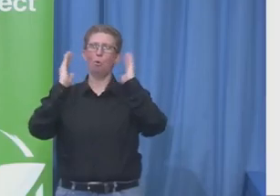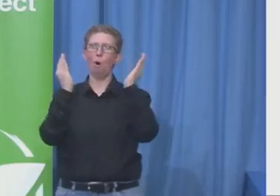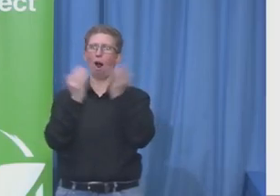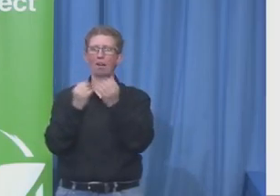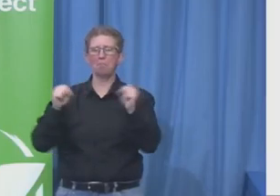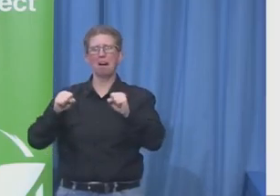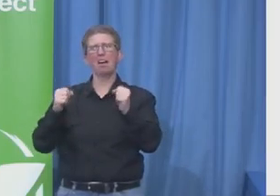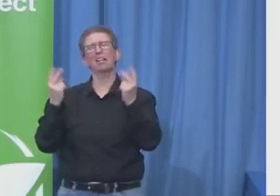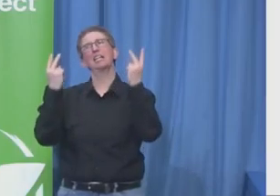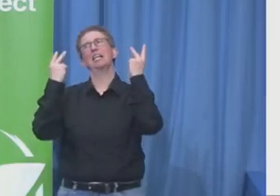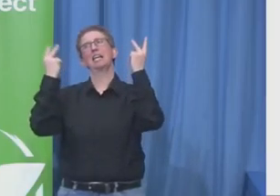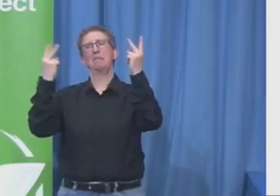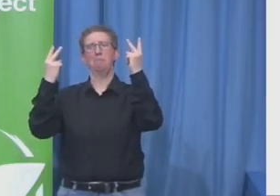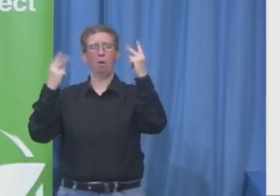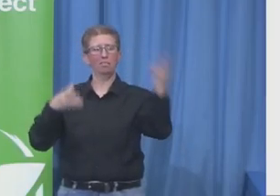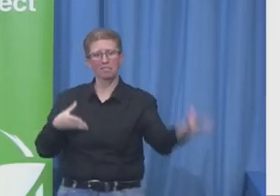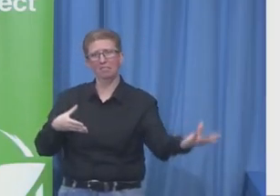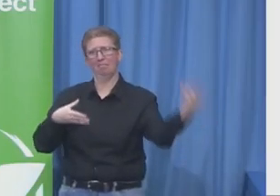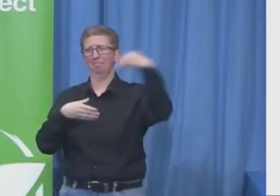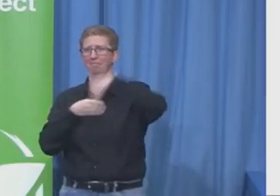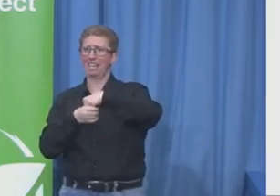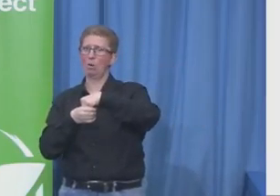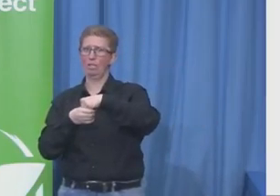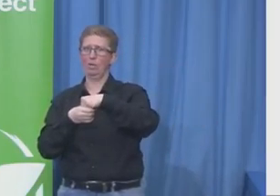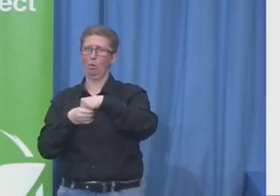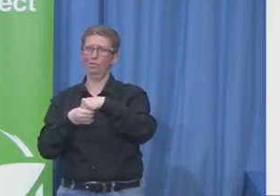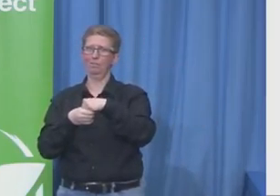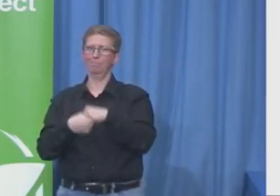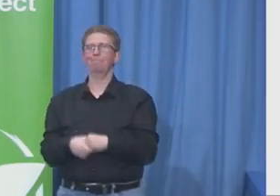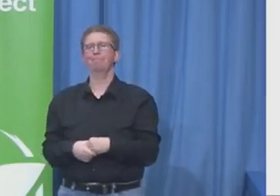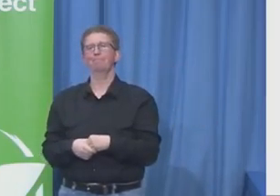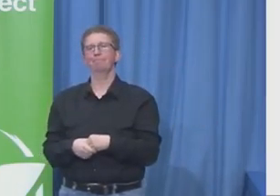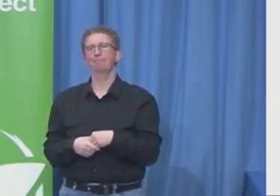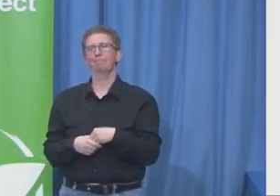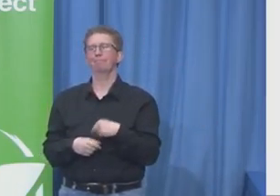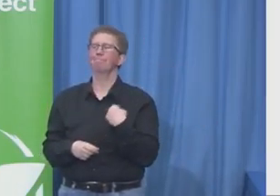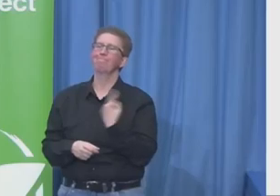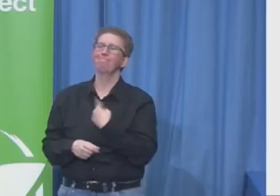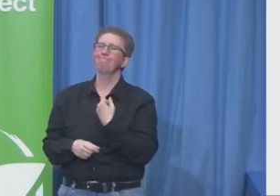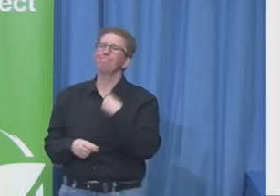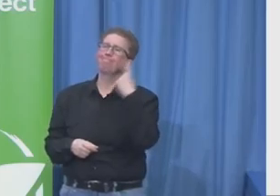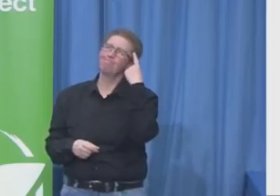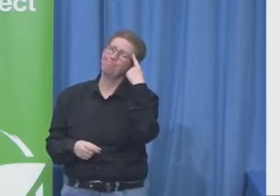a twin-track approach, to look to find entry points into bank projects